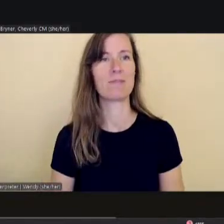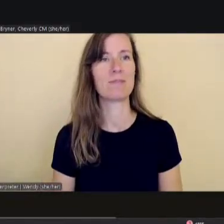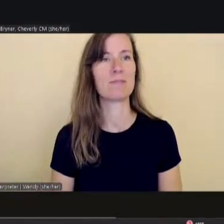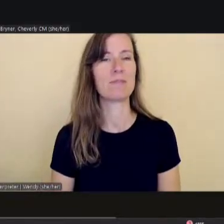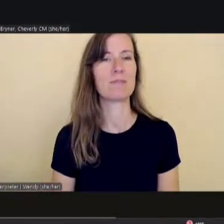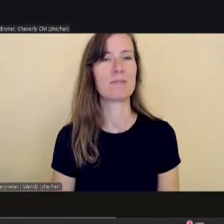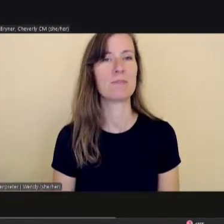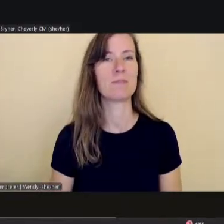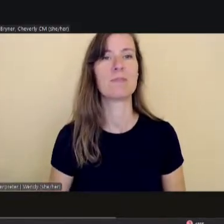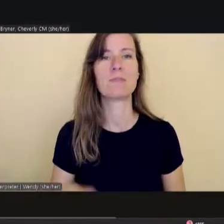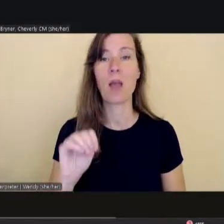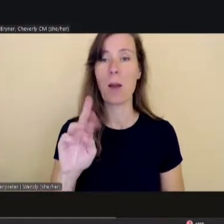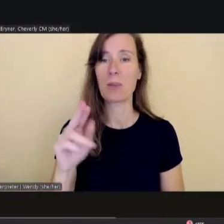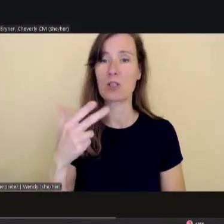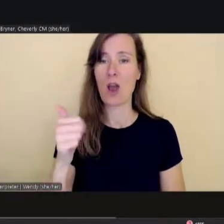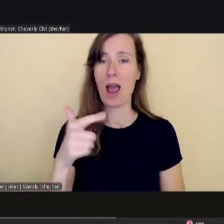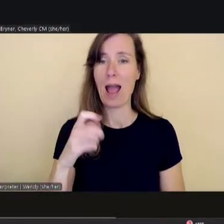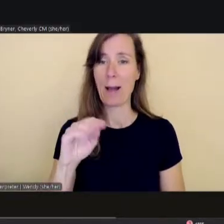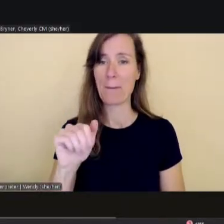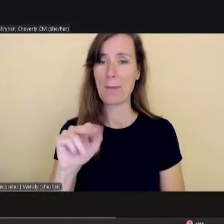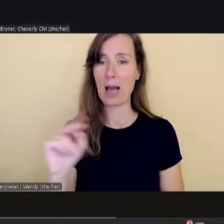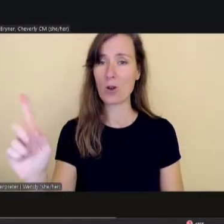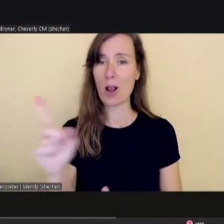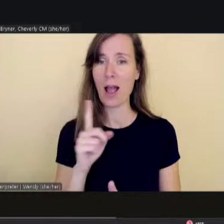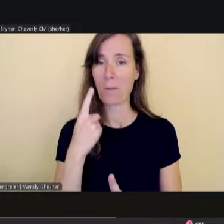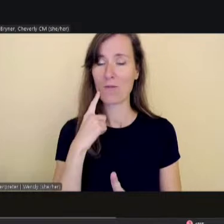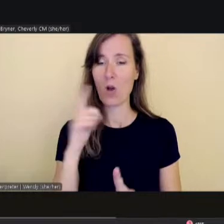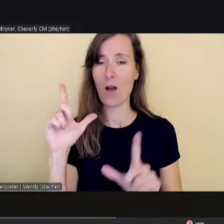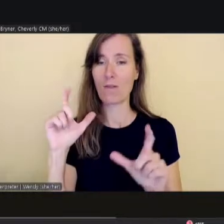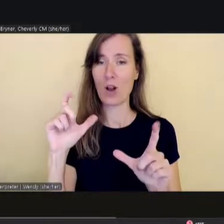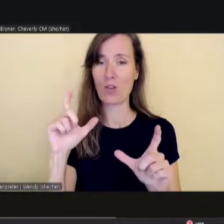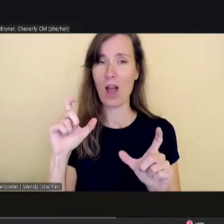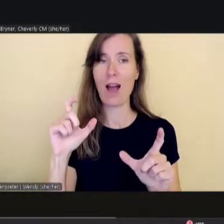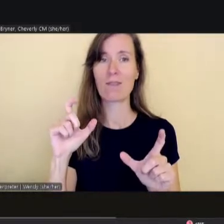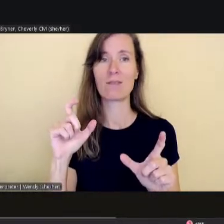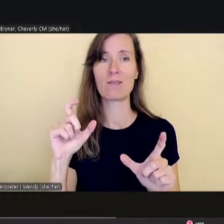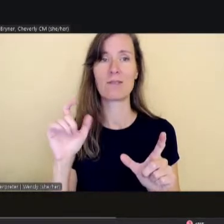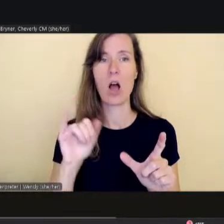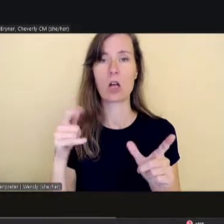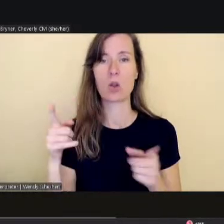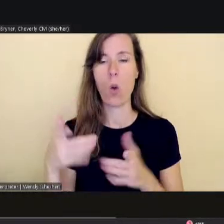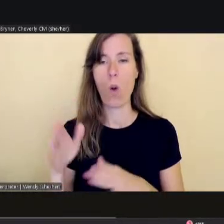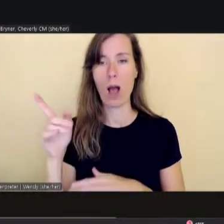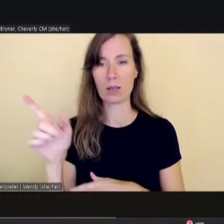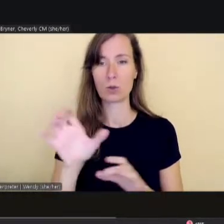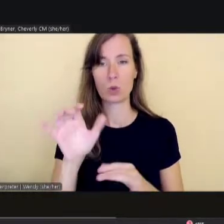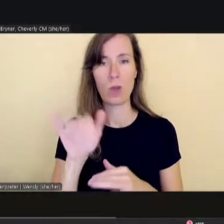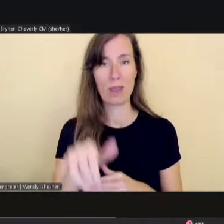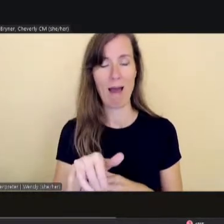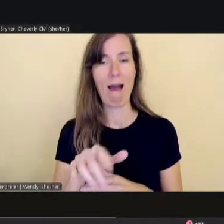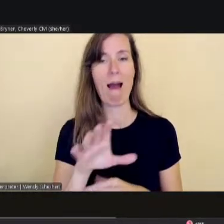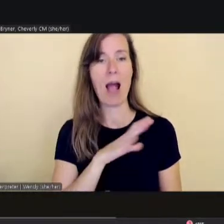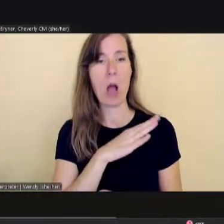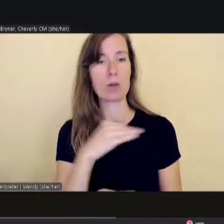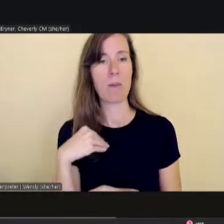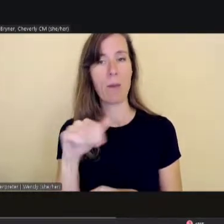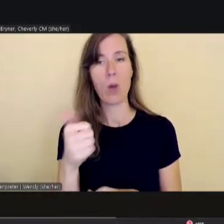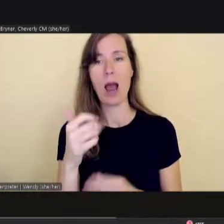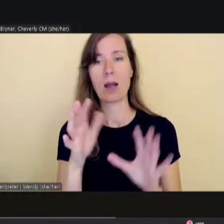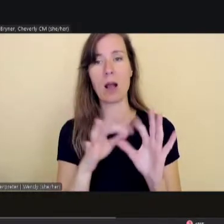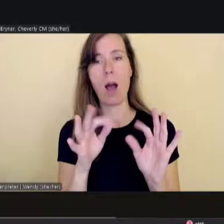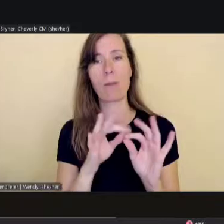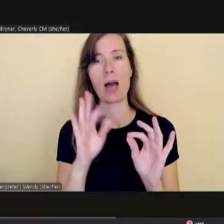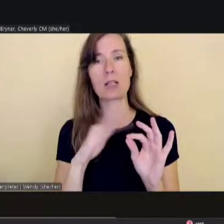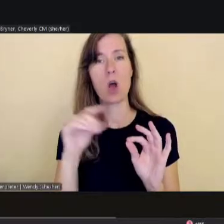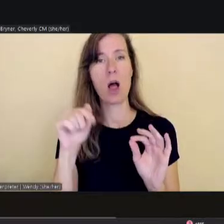Mr. Hageman, would you like to come up for a photograph? And while he's doing that, council members, any comments on this? I know, Mr.